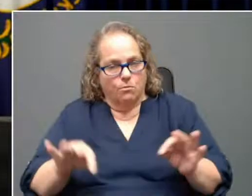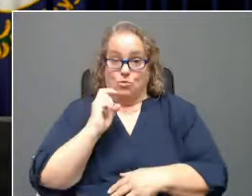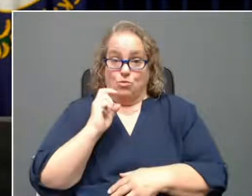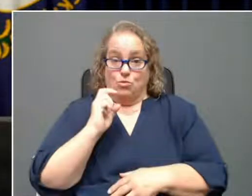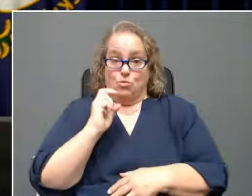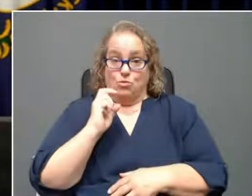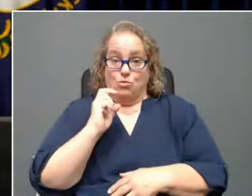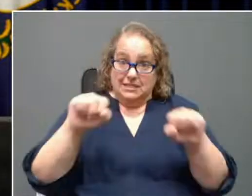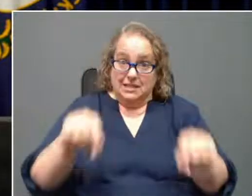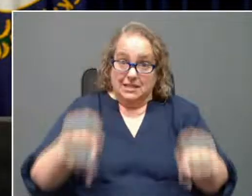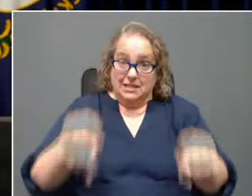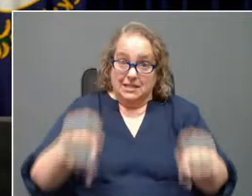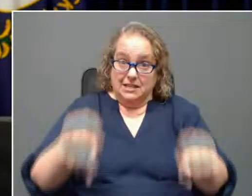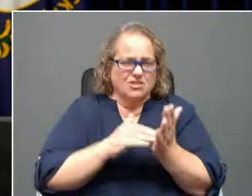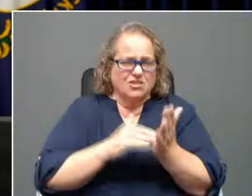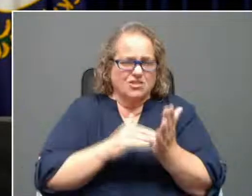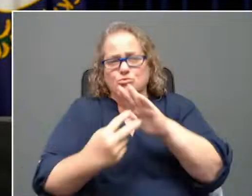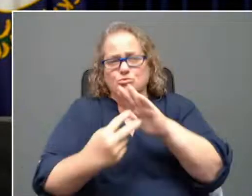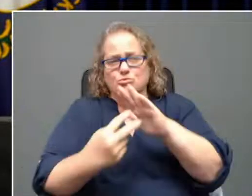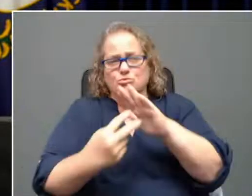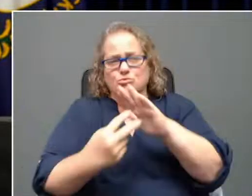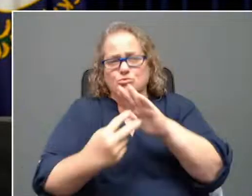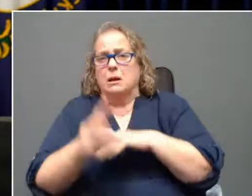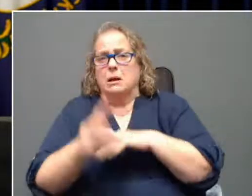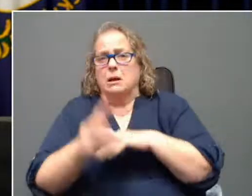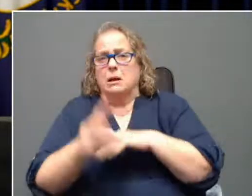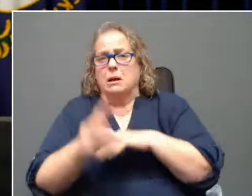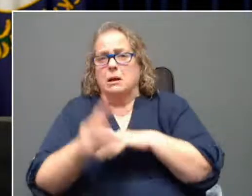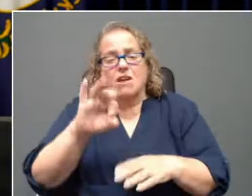Thousands of bridges and thousands of miles of roadway.